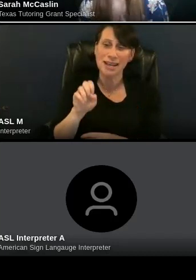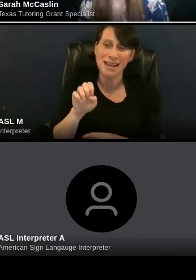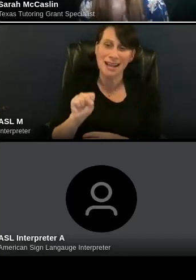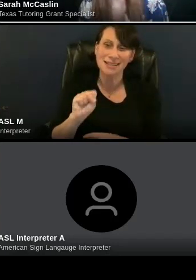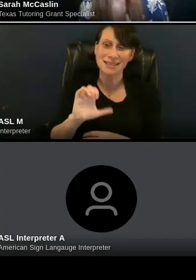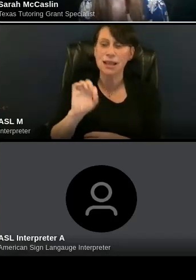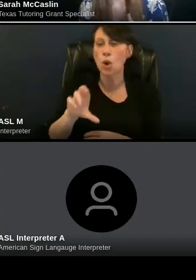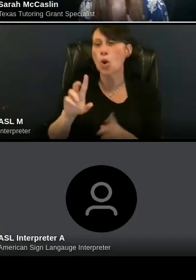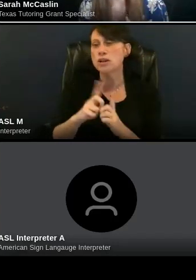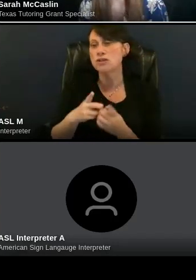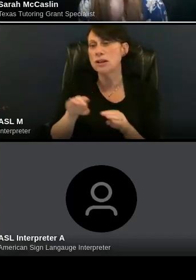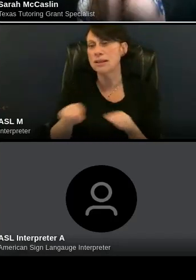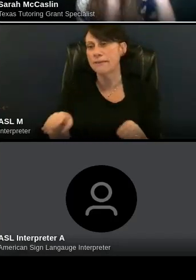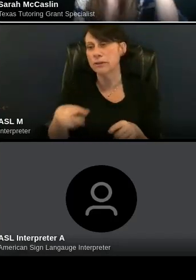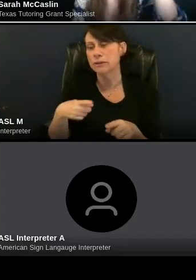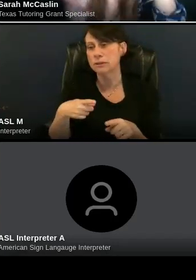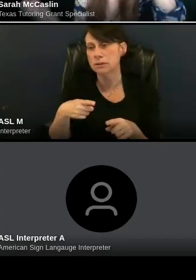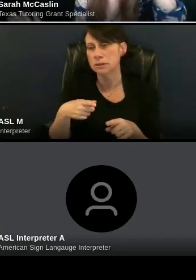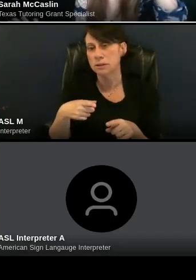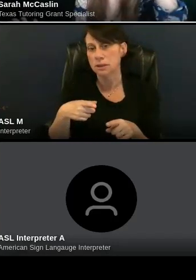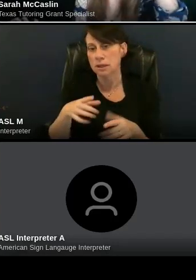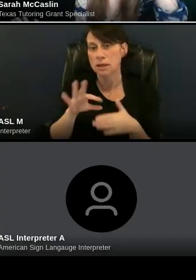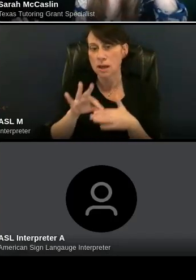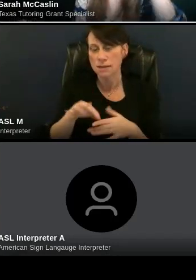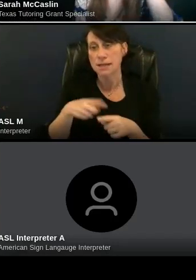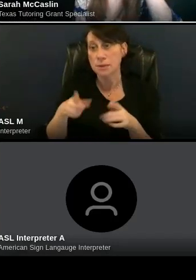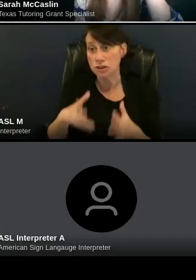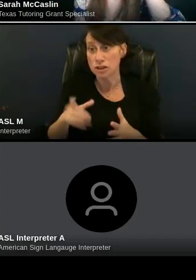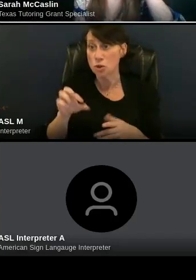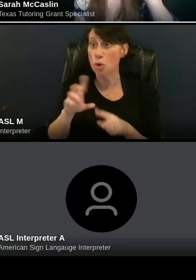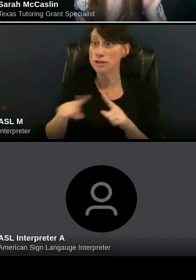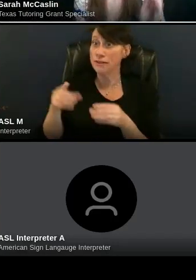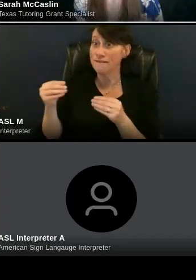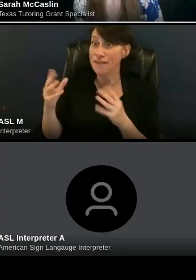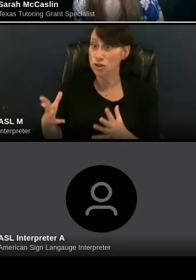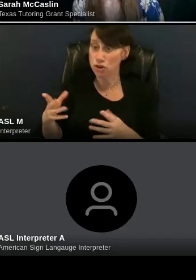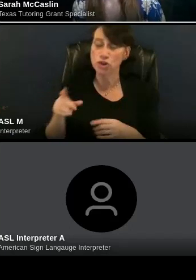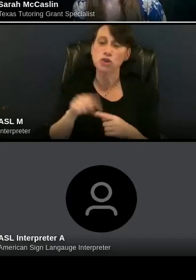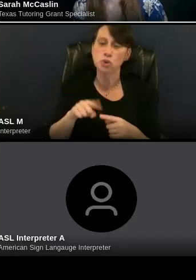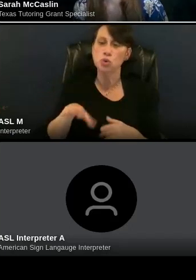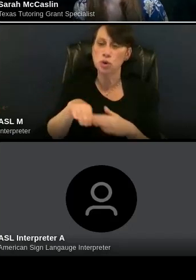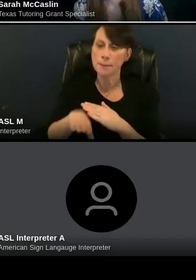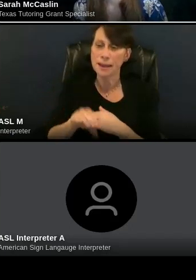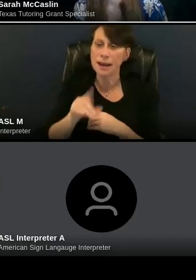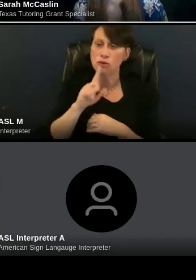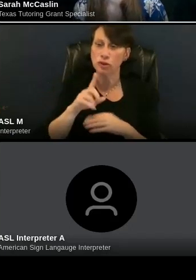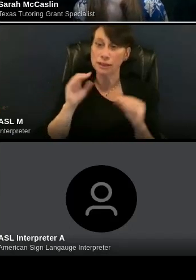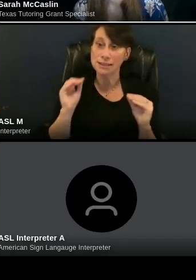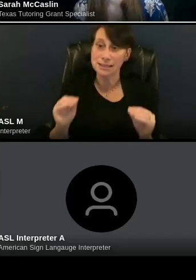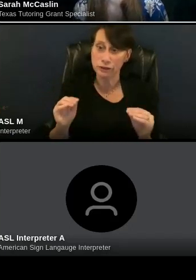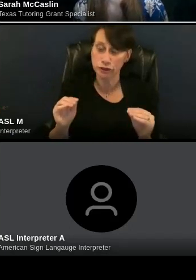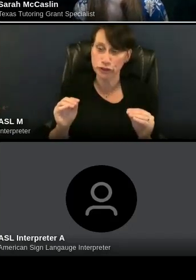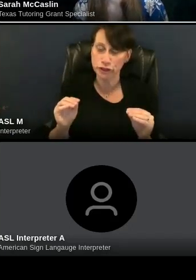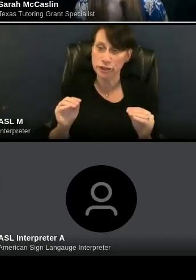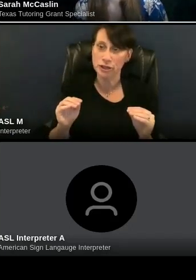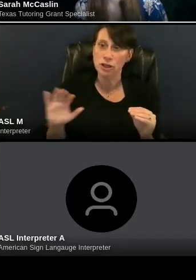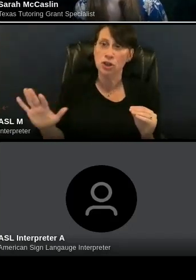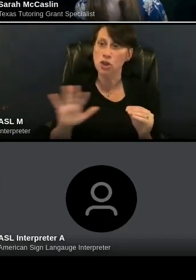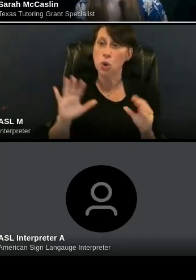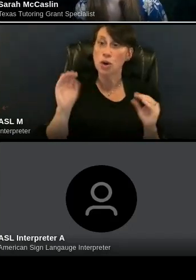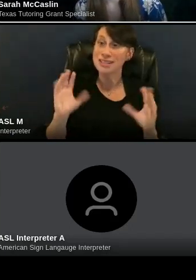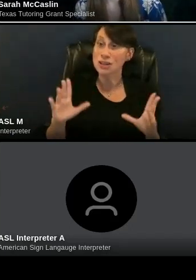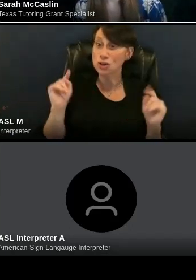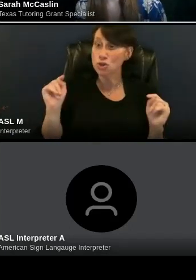or district level content specialist, or even through a different vendor, to come in and really teach your